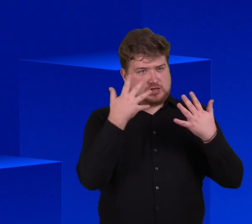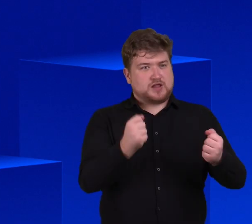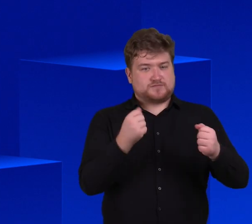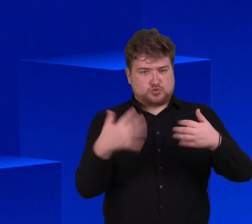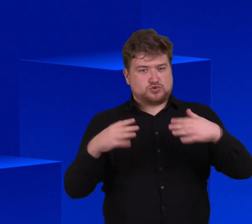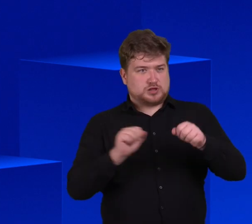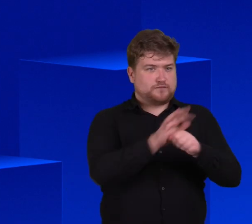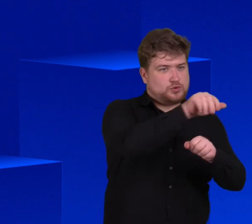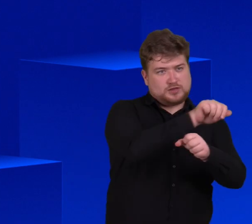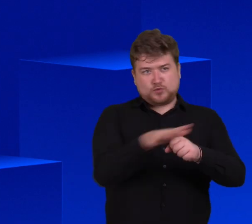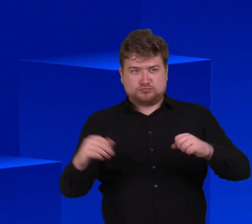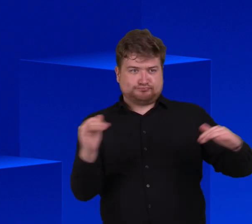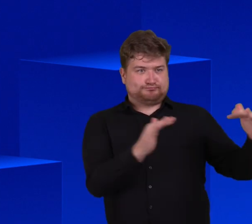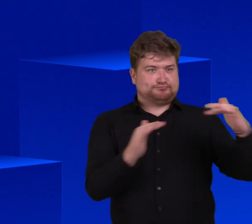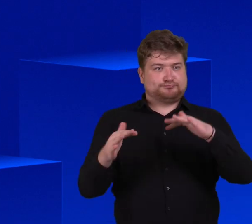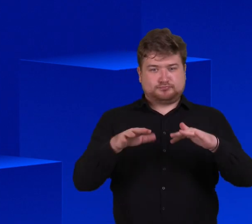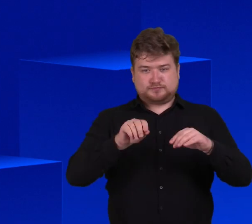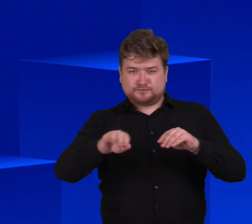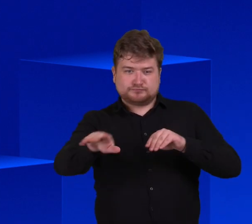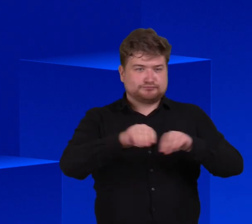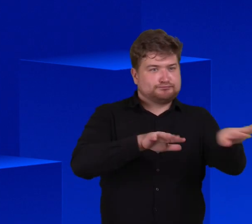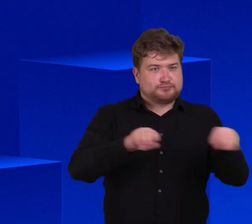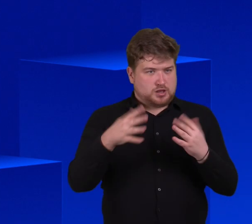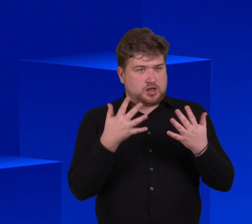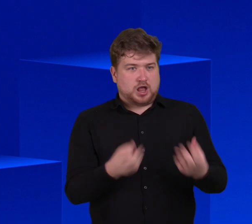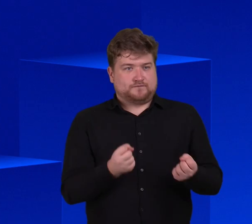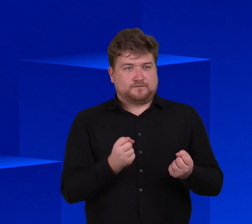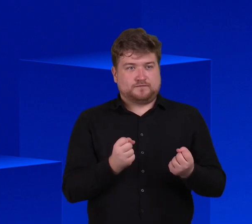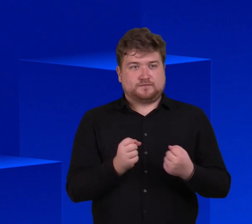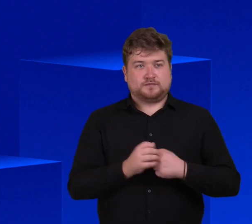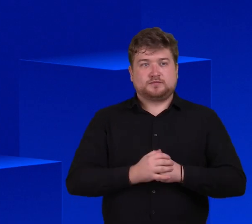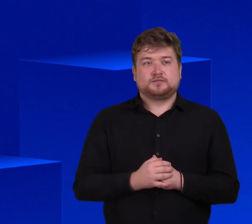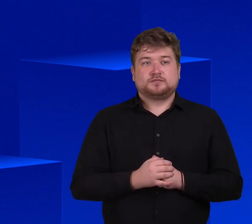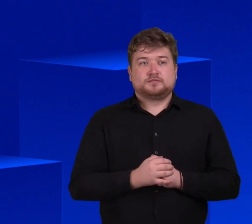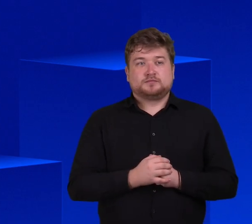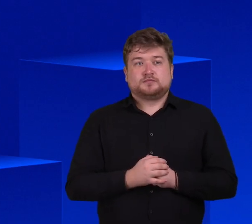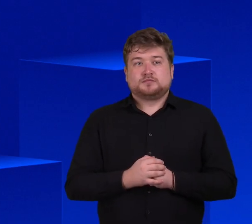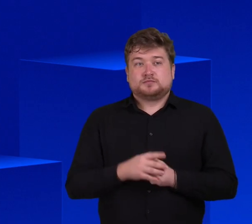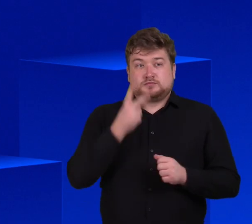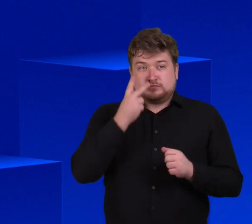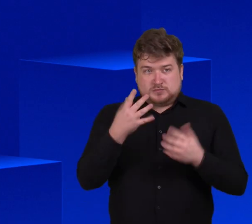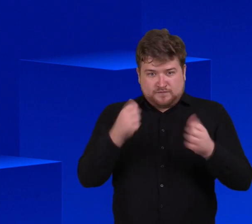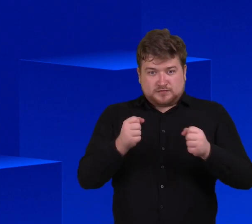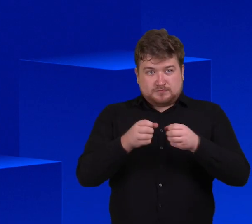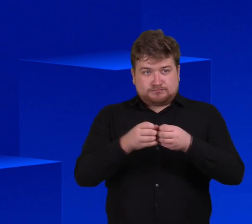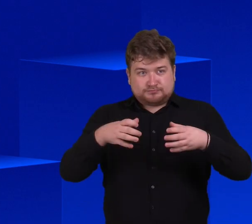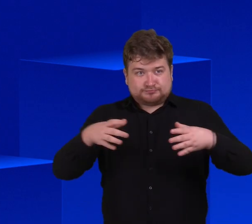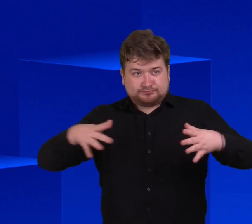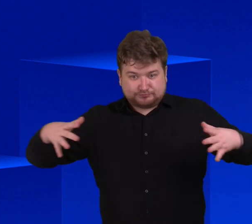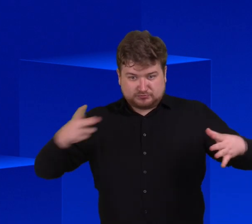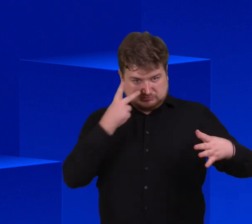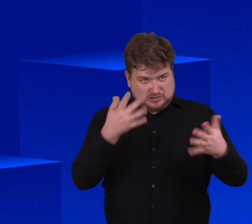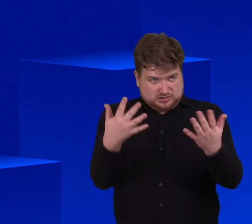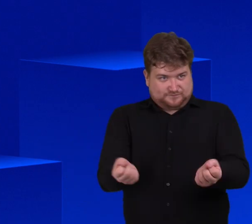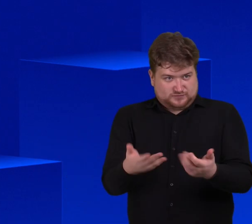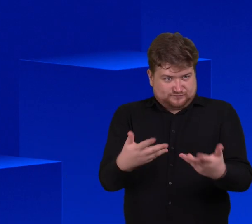they spread even beyond the functional urban areas. So our quite daring question is, shouldn't they be also a matter